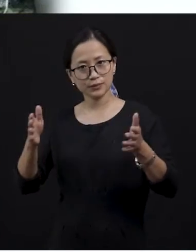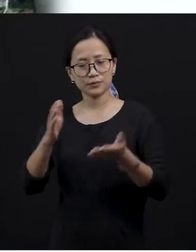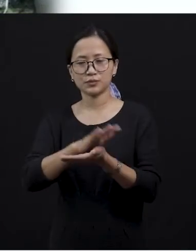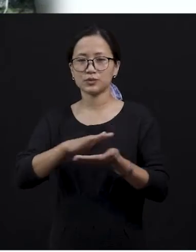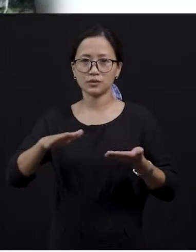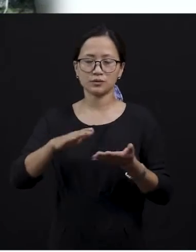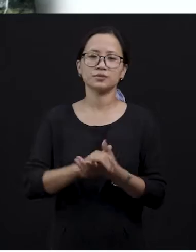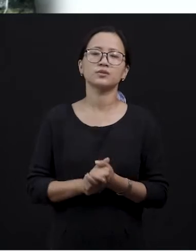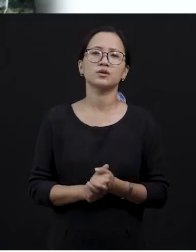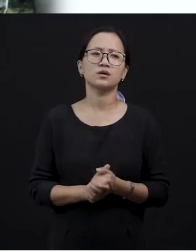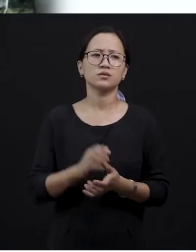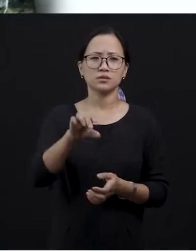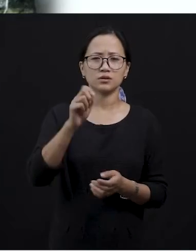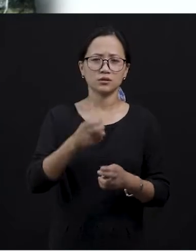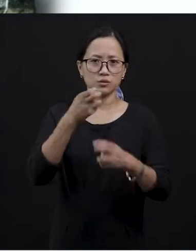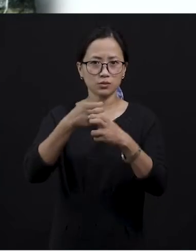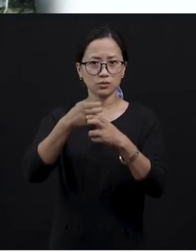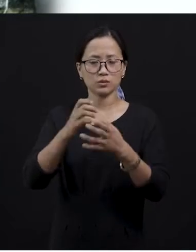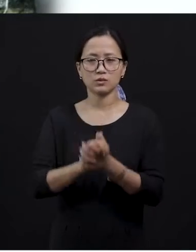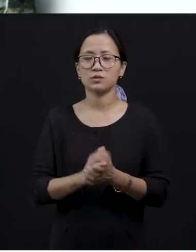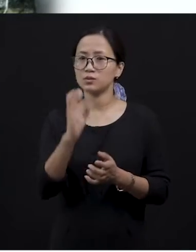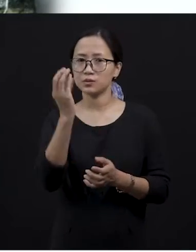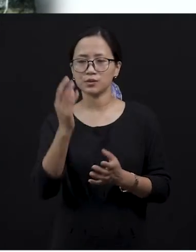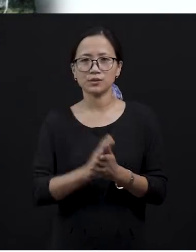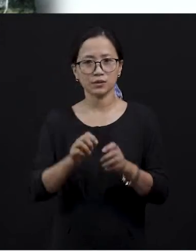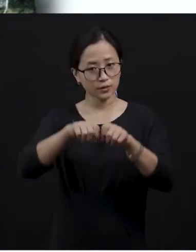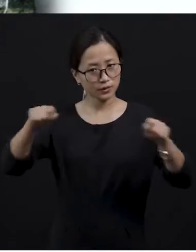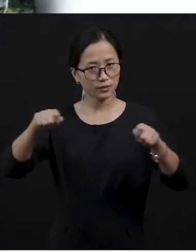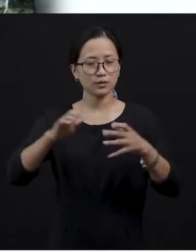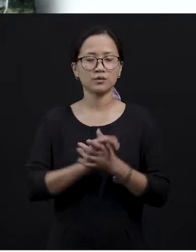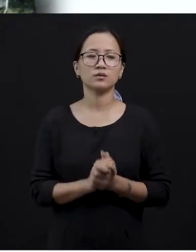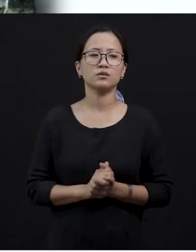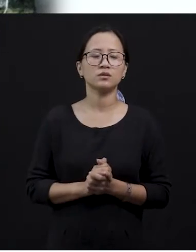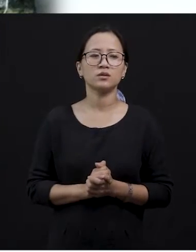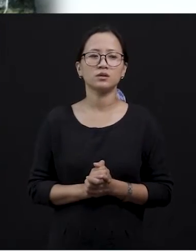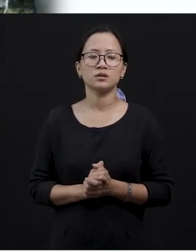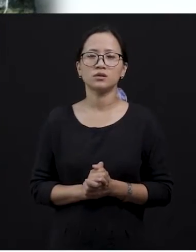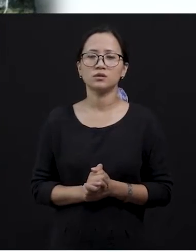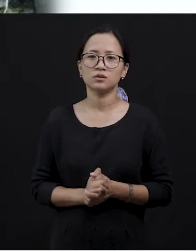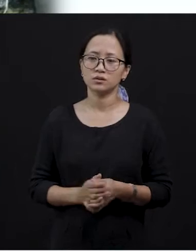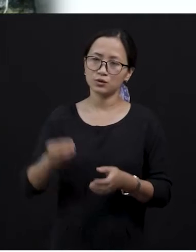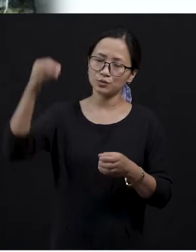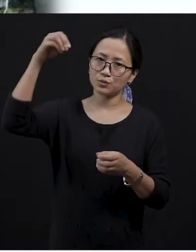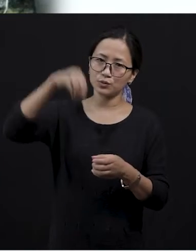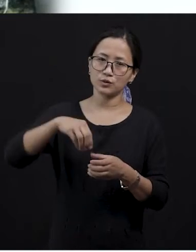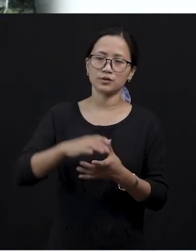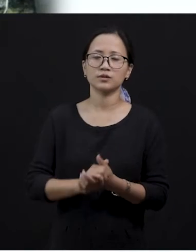a small rock, okay, tie it with a string like this. Can you see? Yes, tie it with a string like this and put